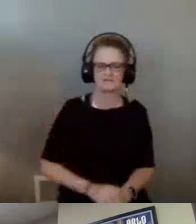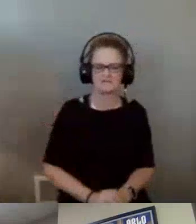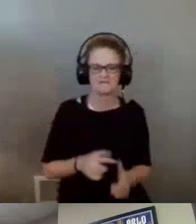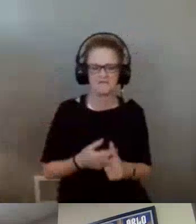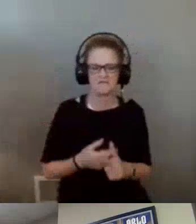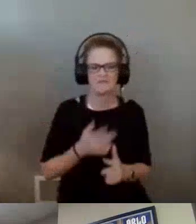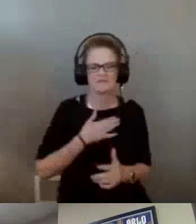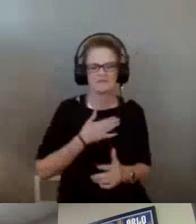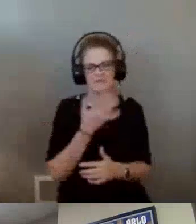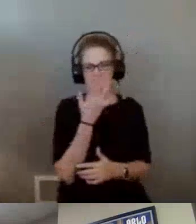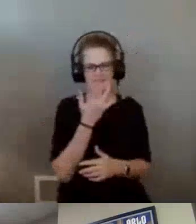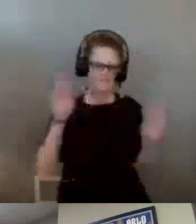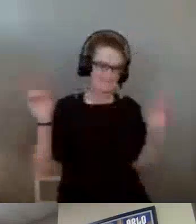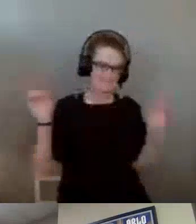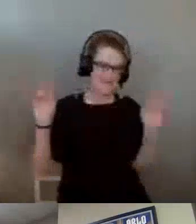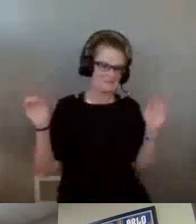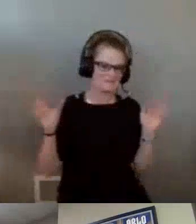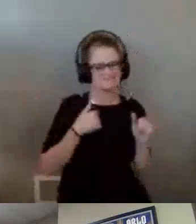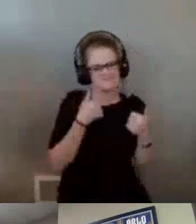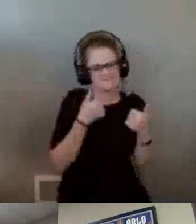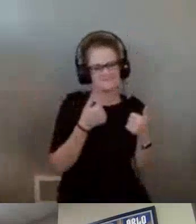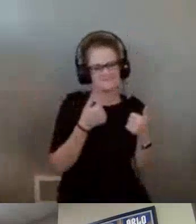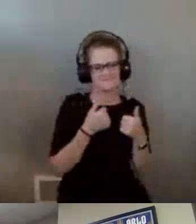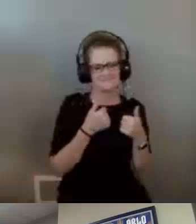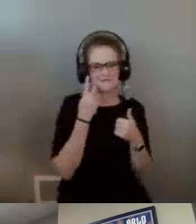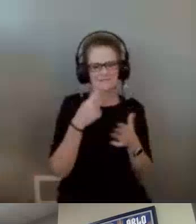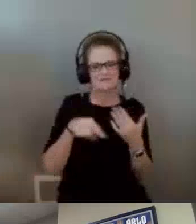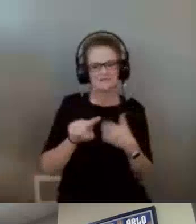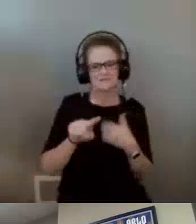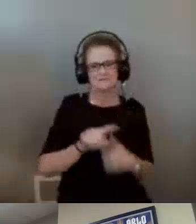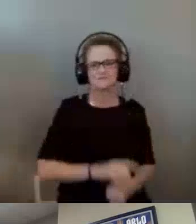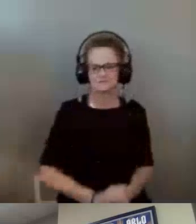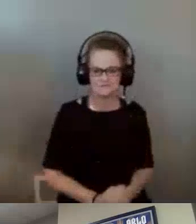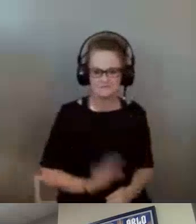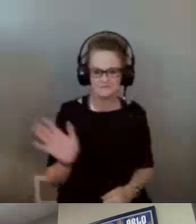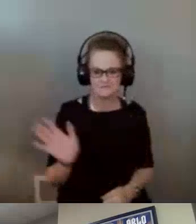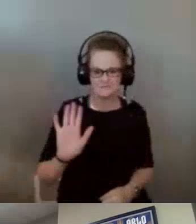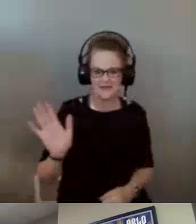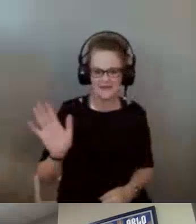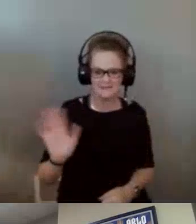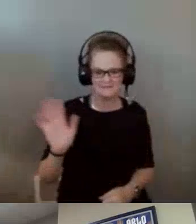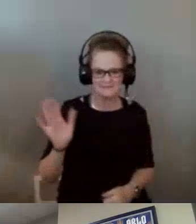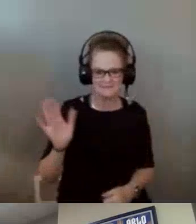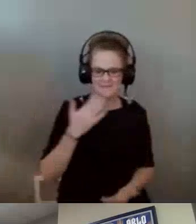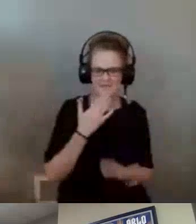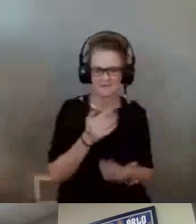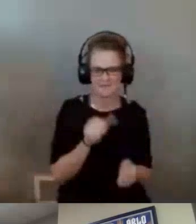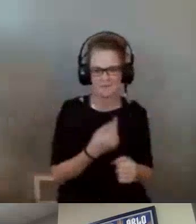favorite topic, actually. So I'll see you in 2 weeks. Bye. Thank you, everyone.